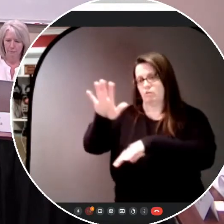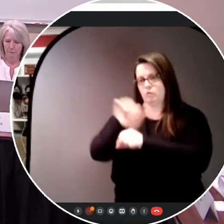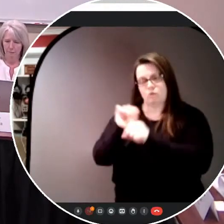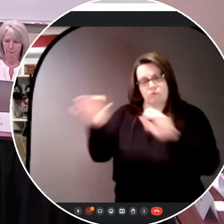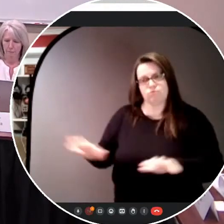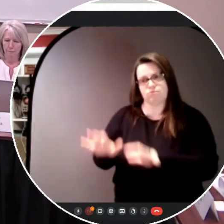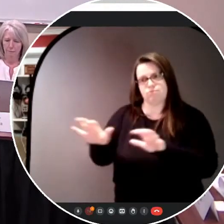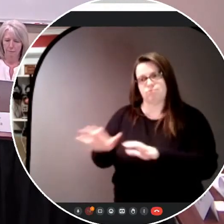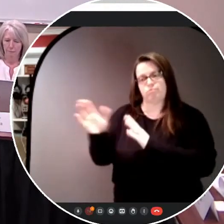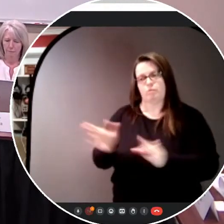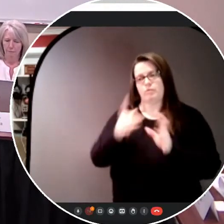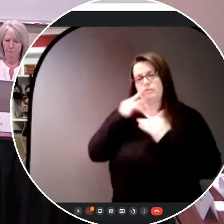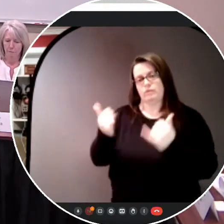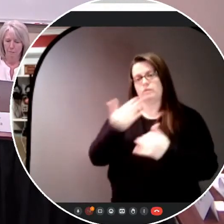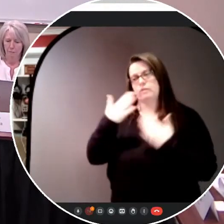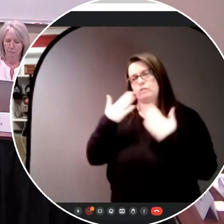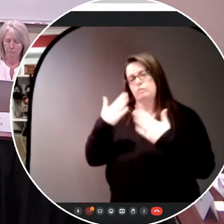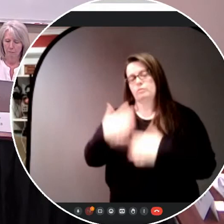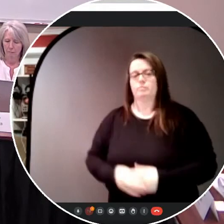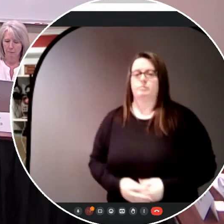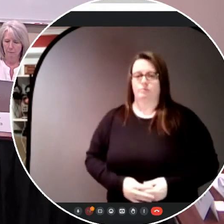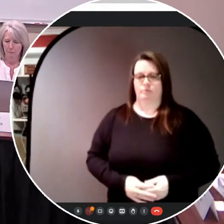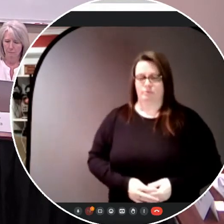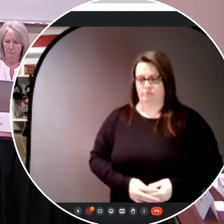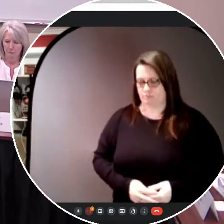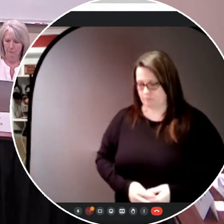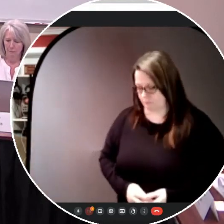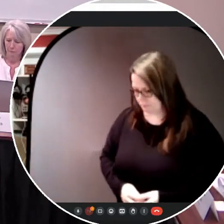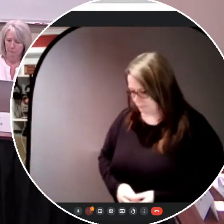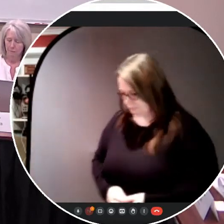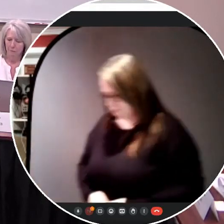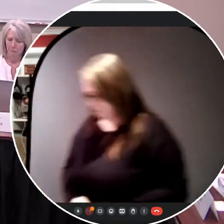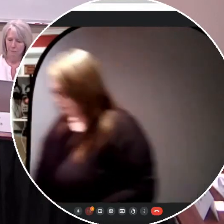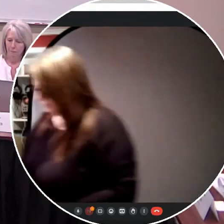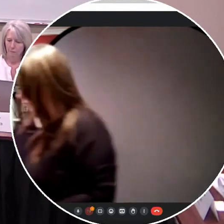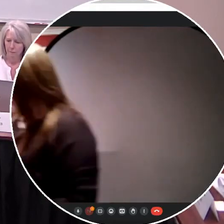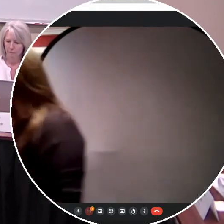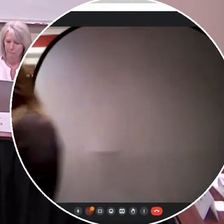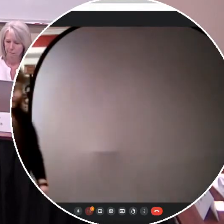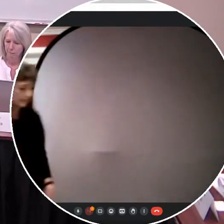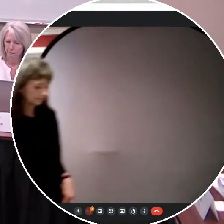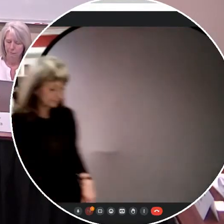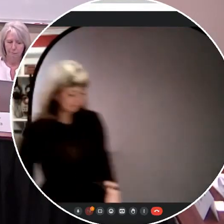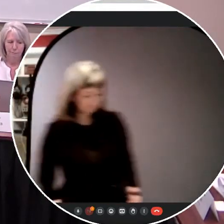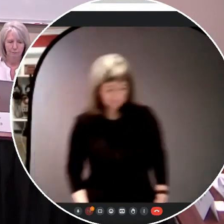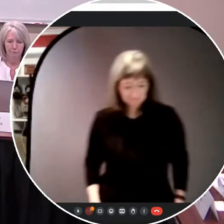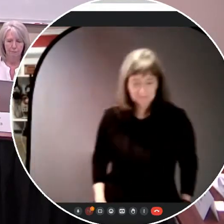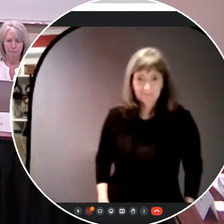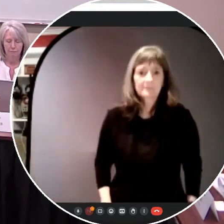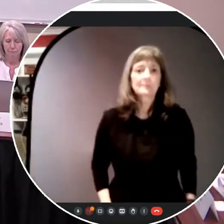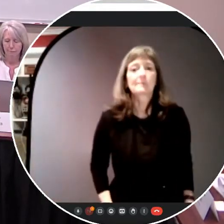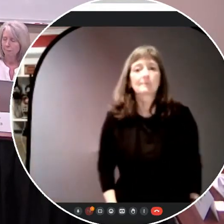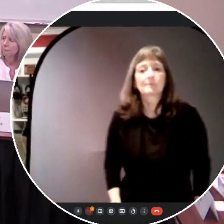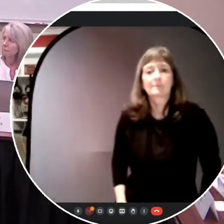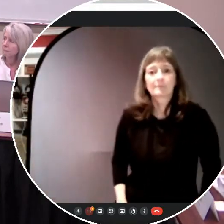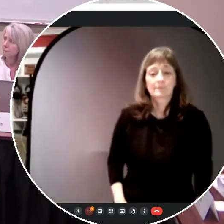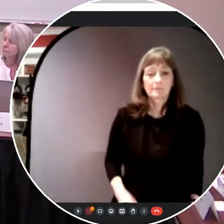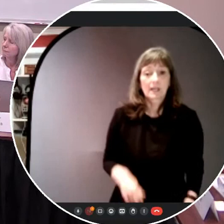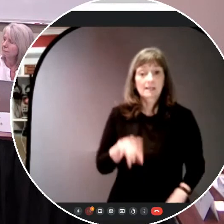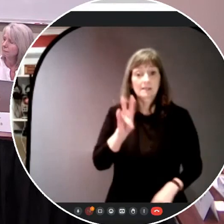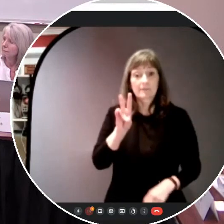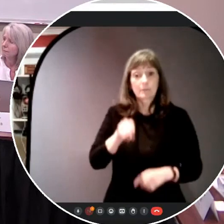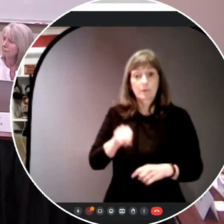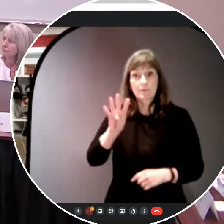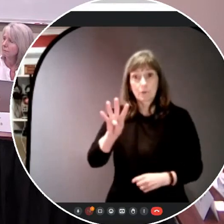ready for today. Thank you. Okay, at this time, we're going to move straight along to number 7.4, which is the school renaming of the hospital